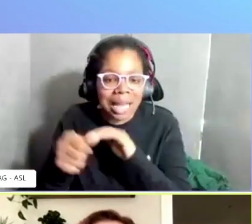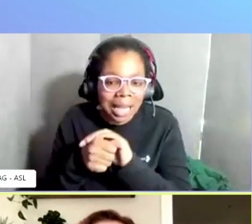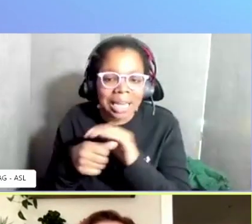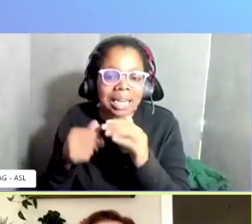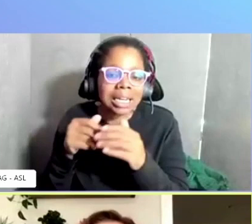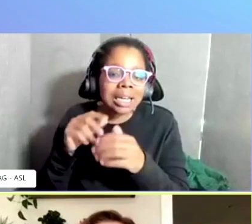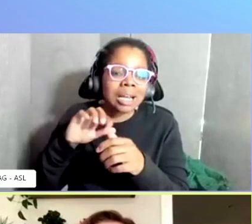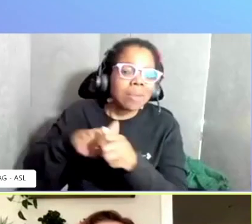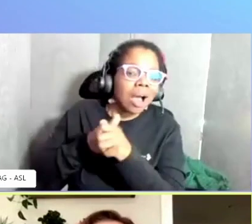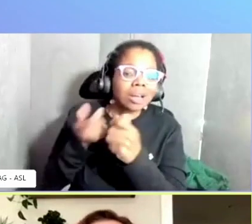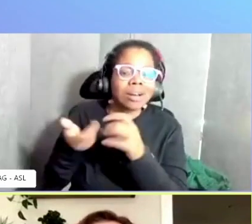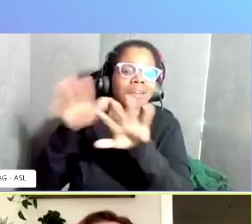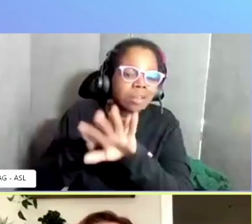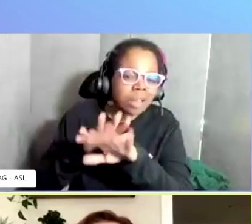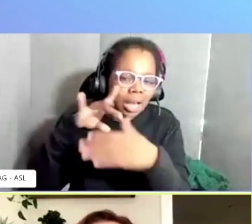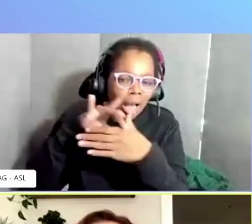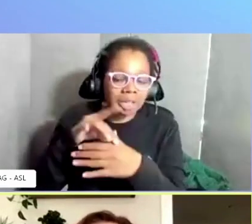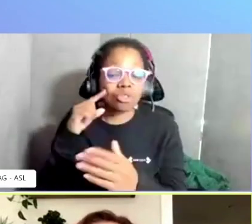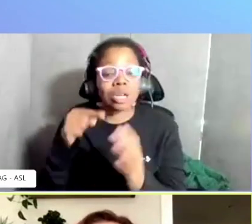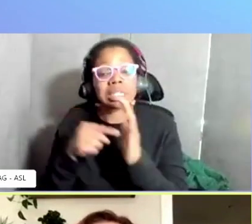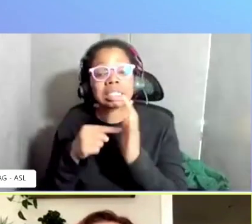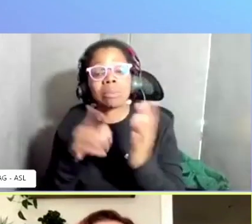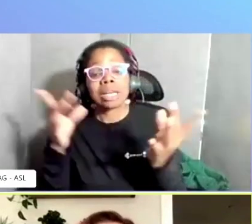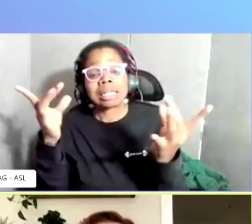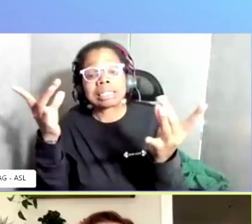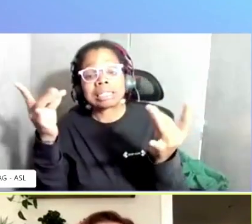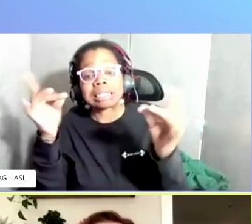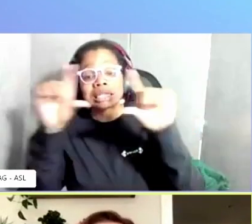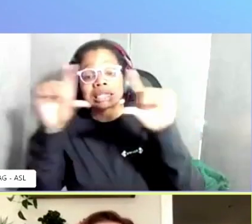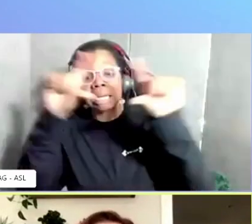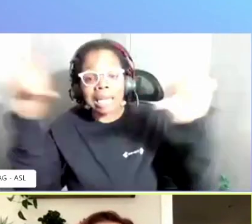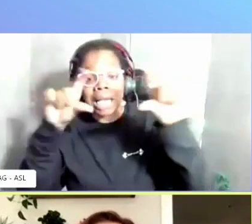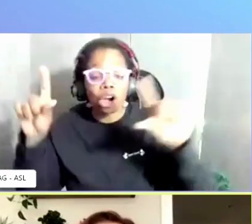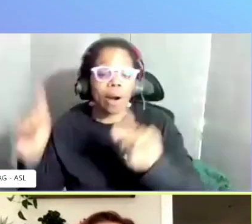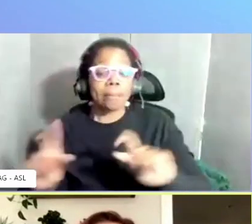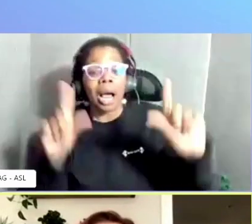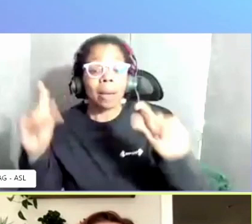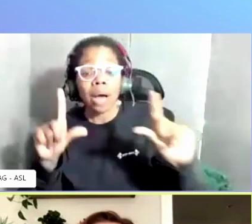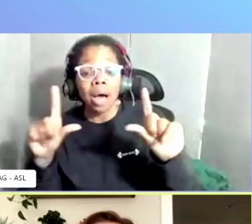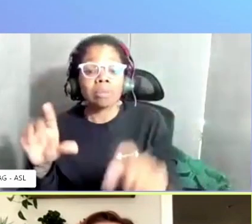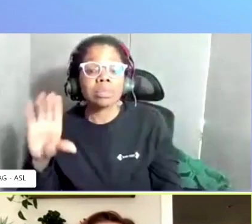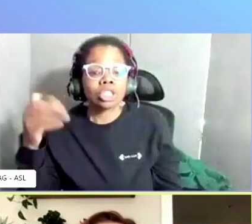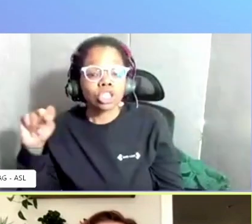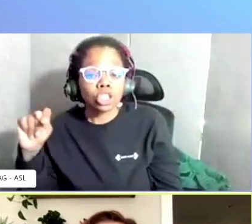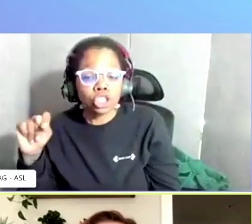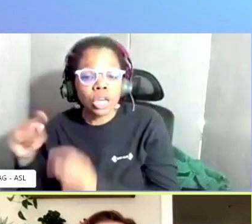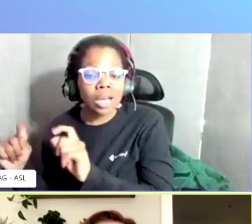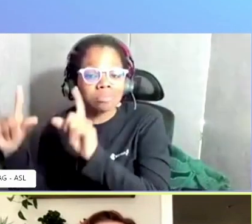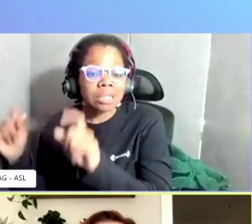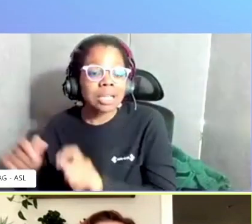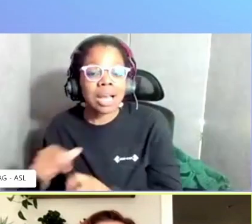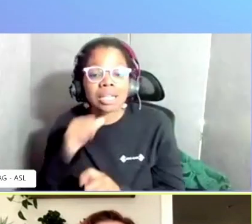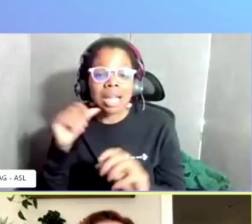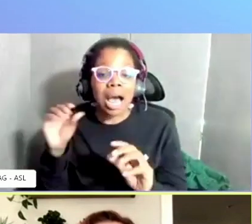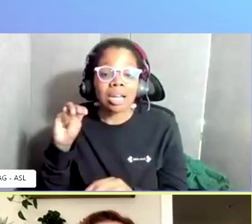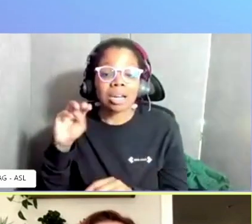overlapping content. For example, sticky headers, cookie pop-ups, chat widgets, non-modal dialogues may cover